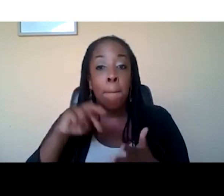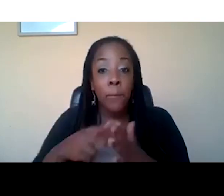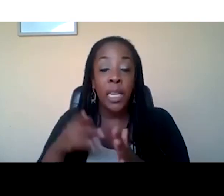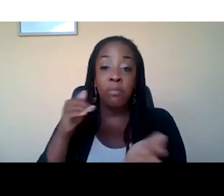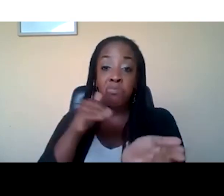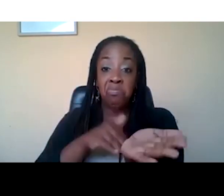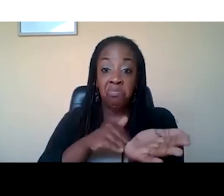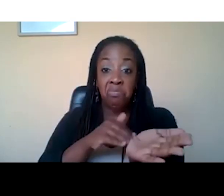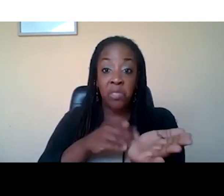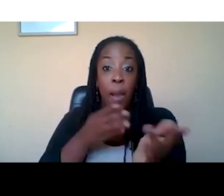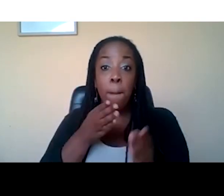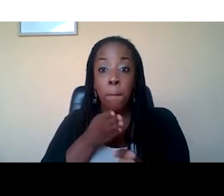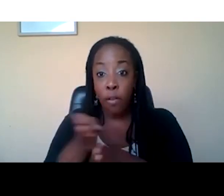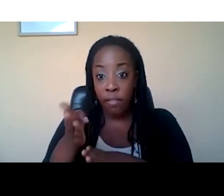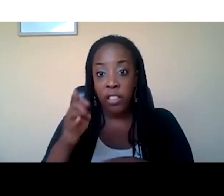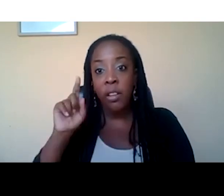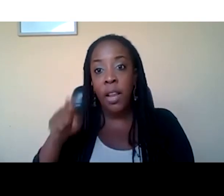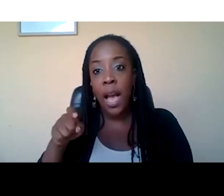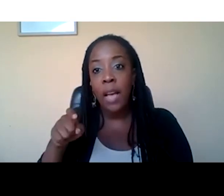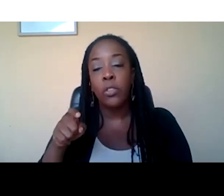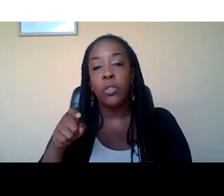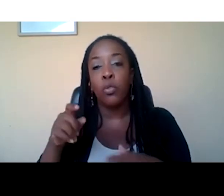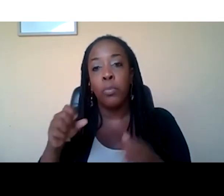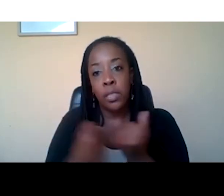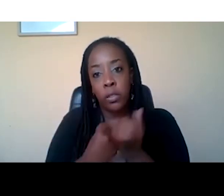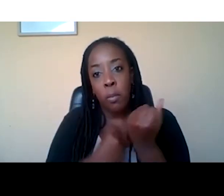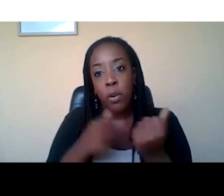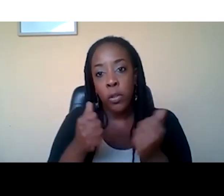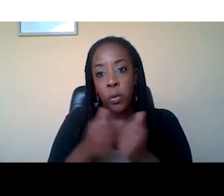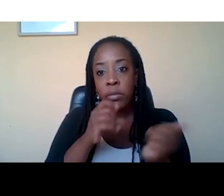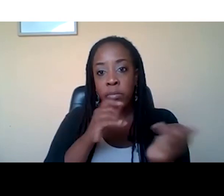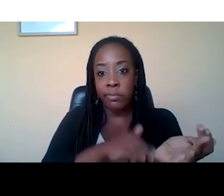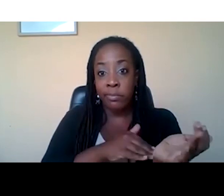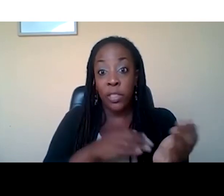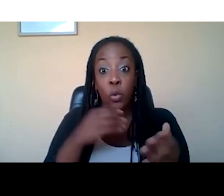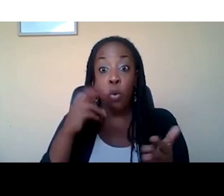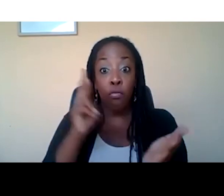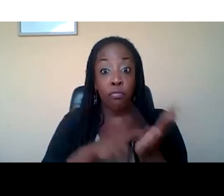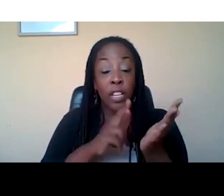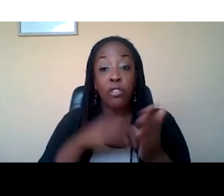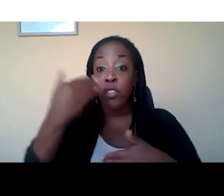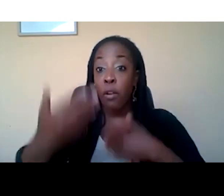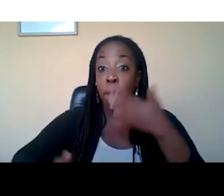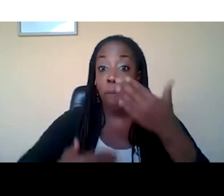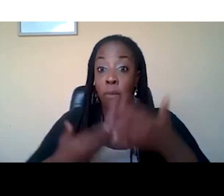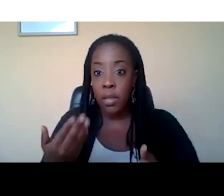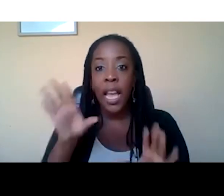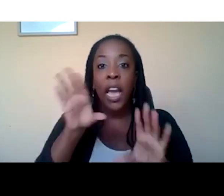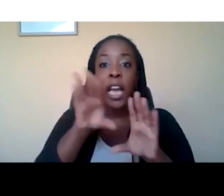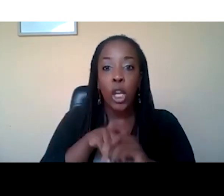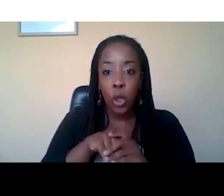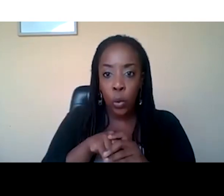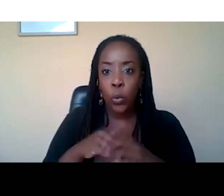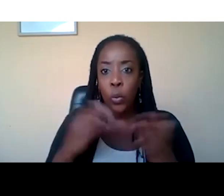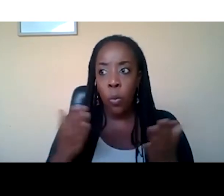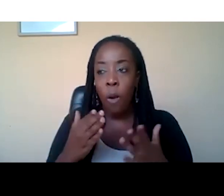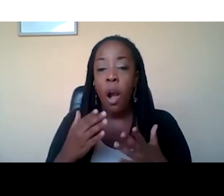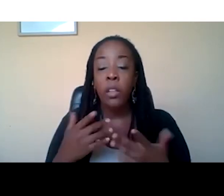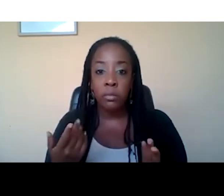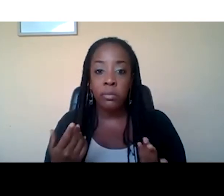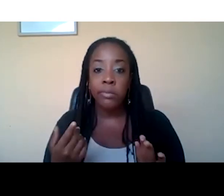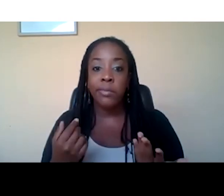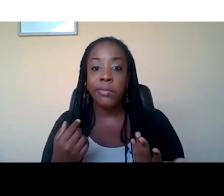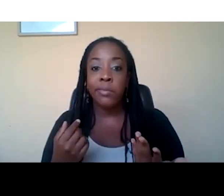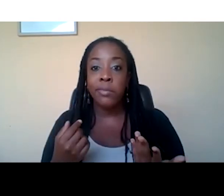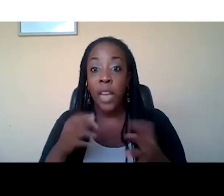process, the registration process, includes, importantly, the eligibility form, which has